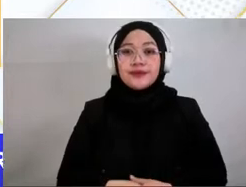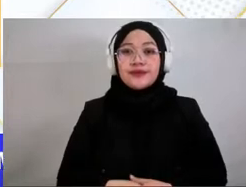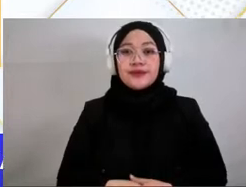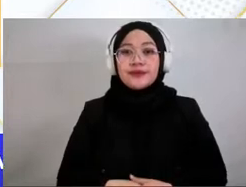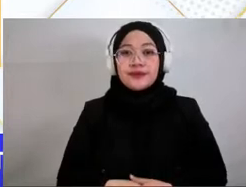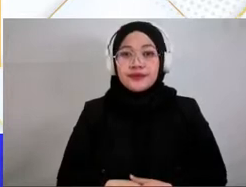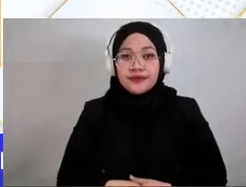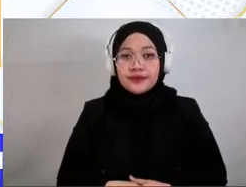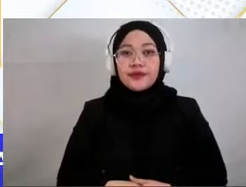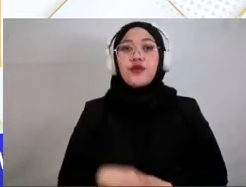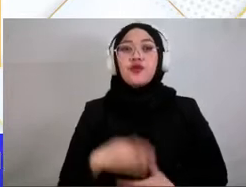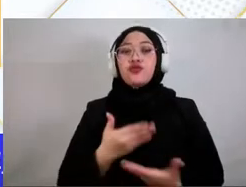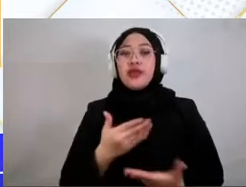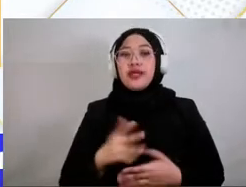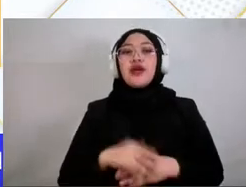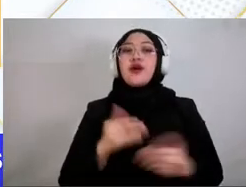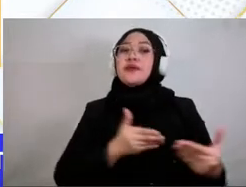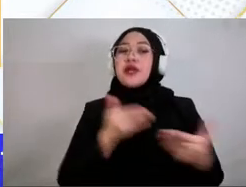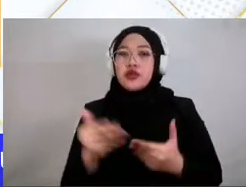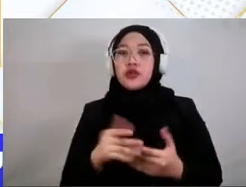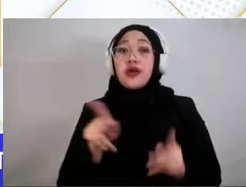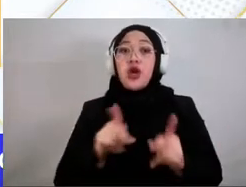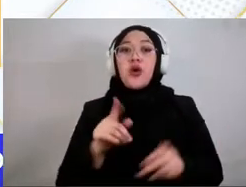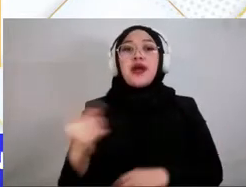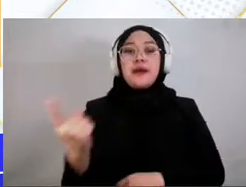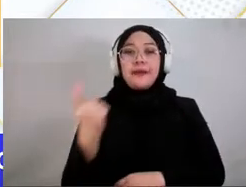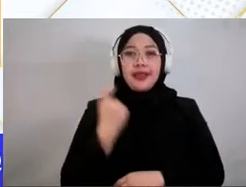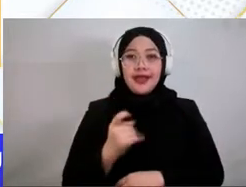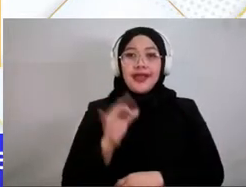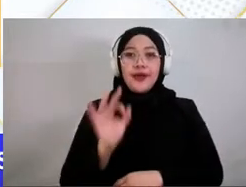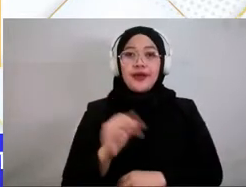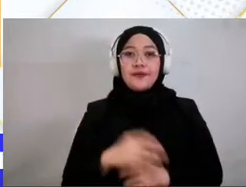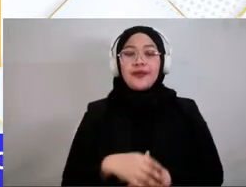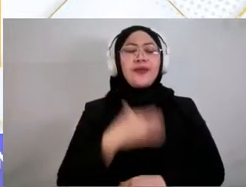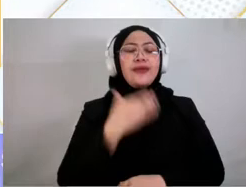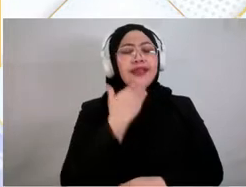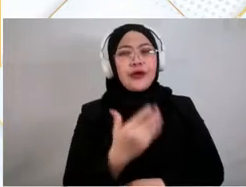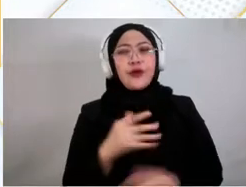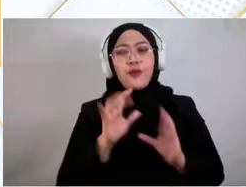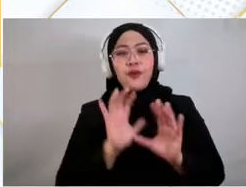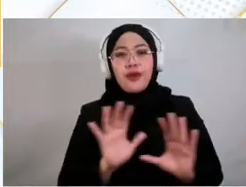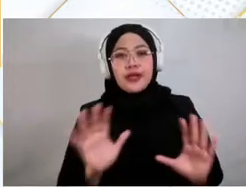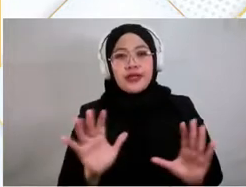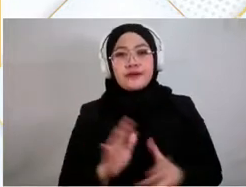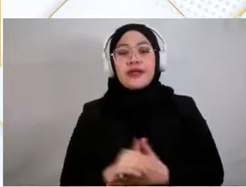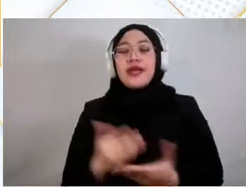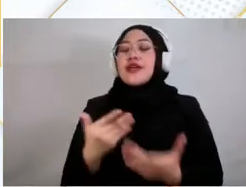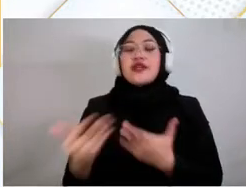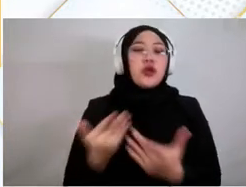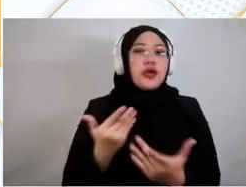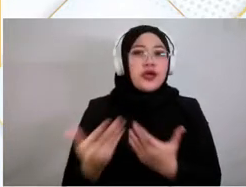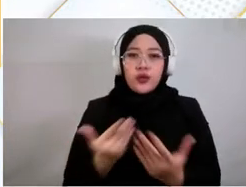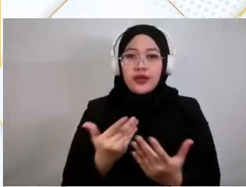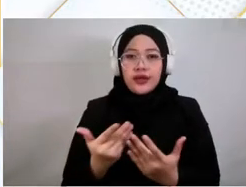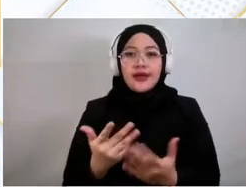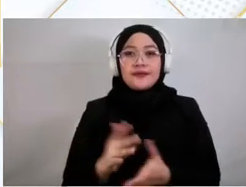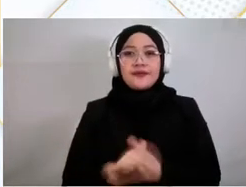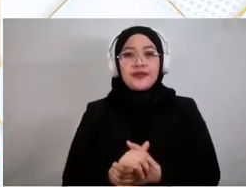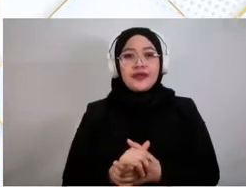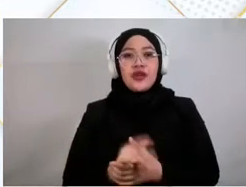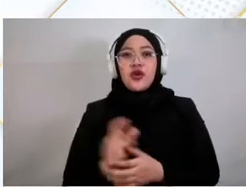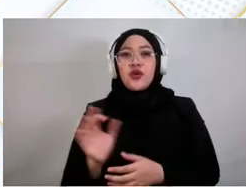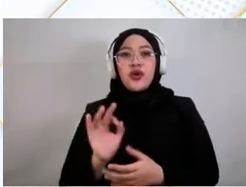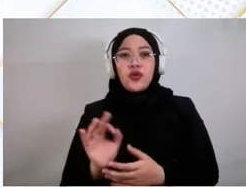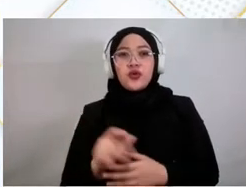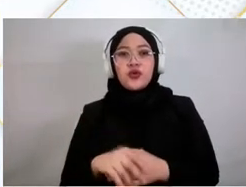we'll be happy to answer to any questions. Yes. Yes, Ambassador. Terima kasih. Thank you very much. It's okay, Ambassador. It's not like we don't have many chances